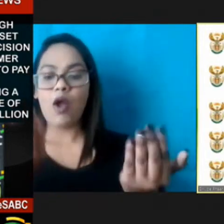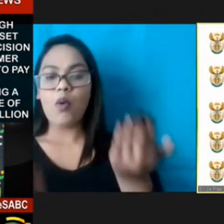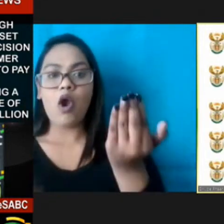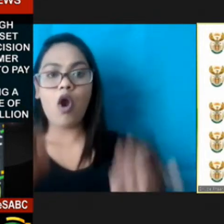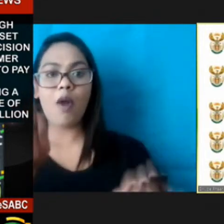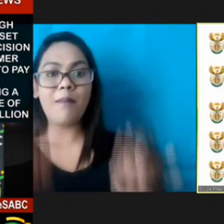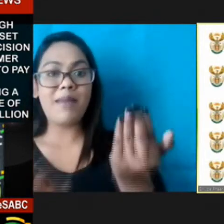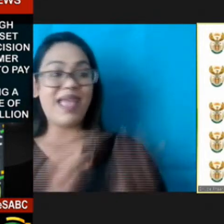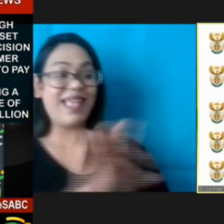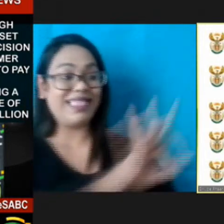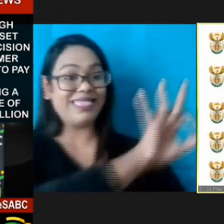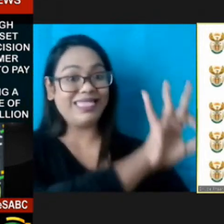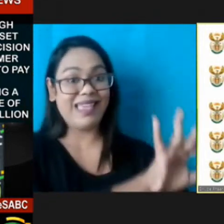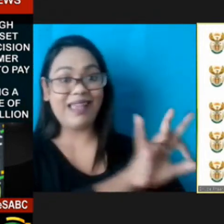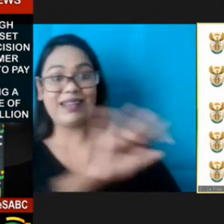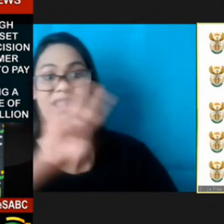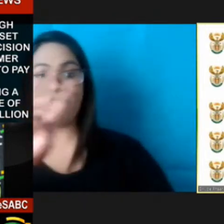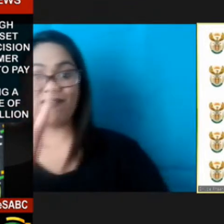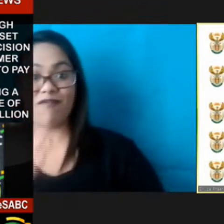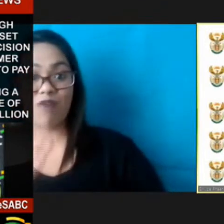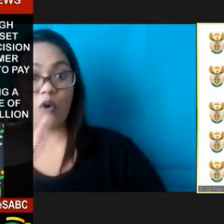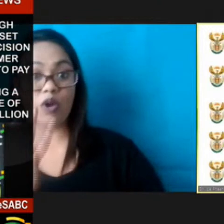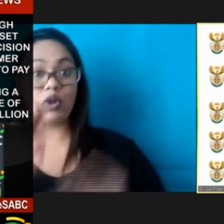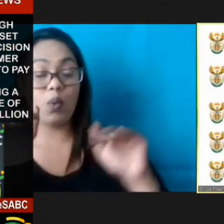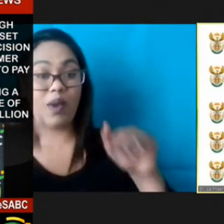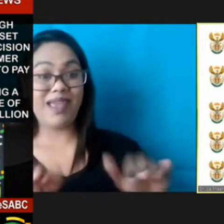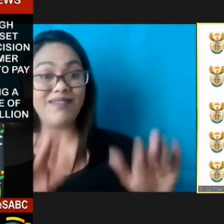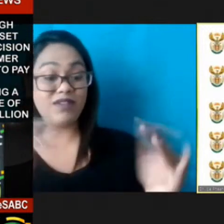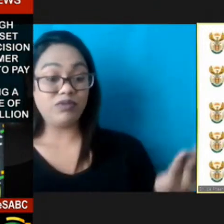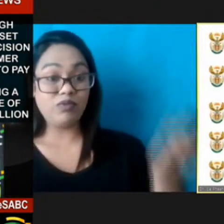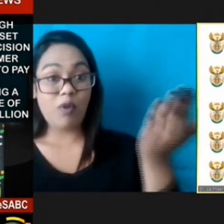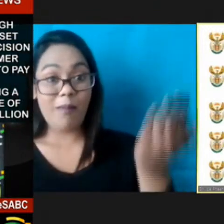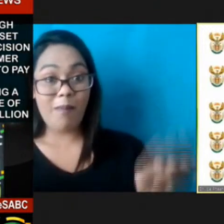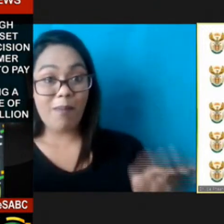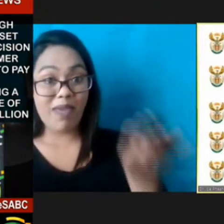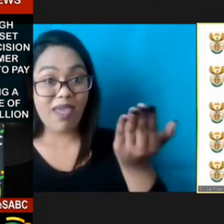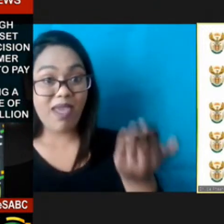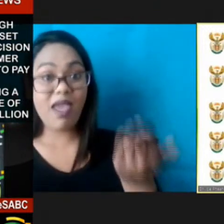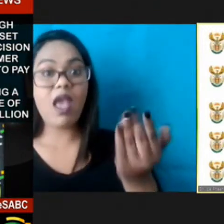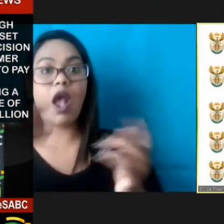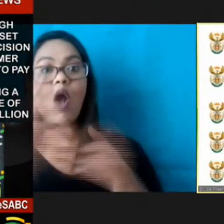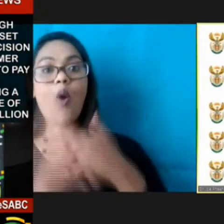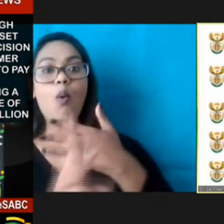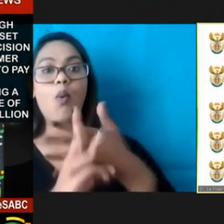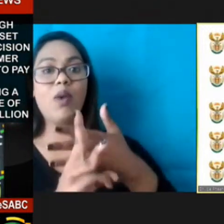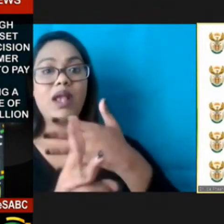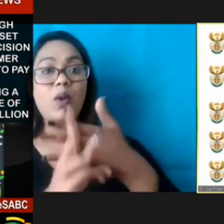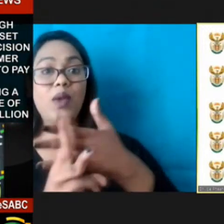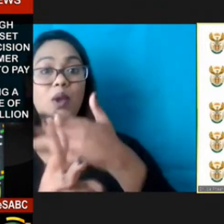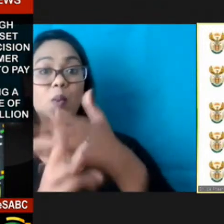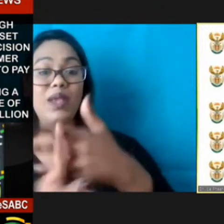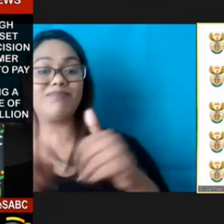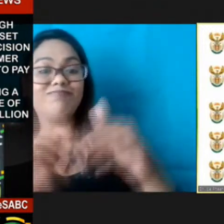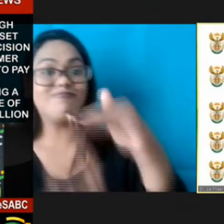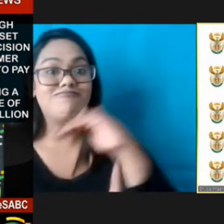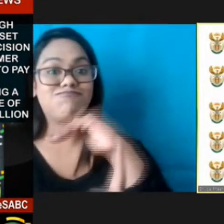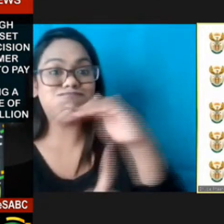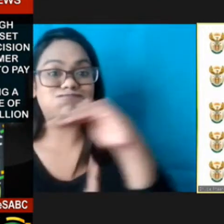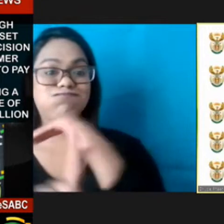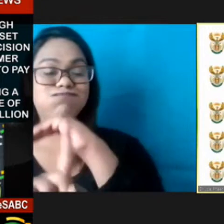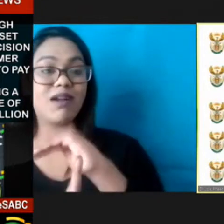wave, when you compare with the previous waves, the weekly average hospital admissions